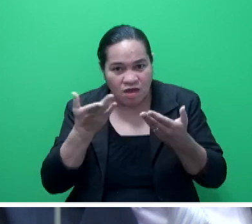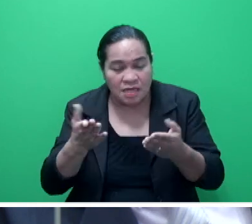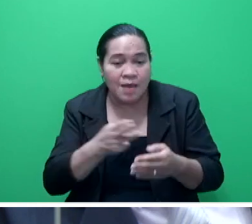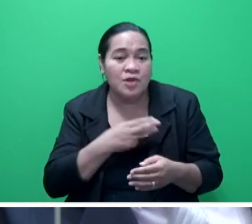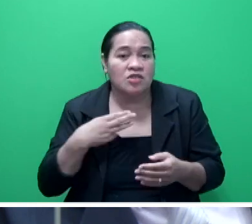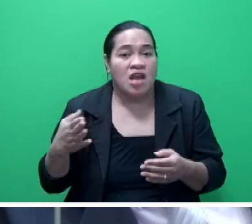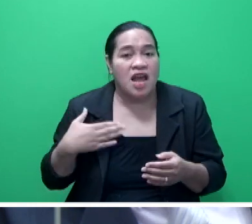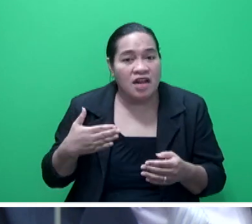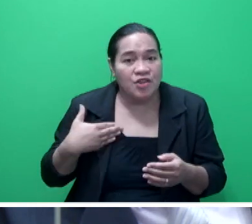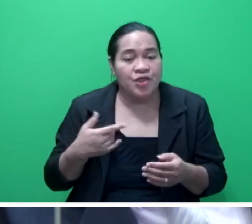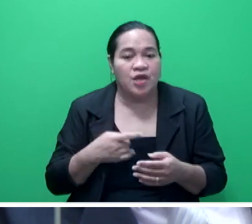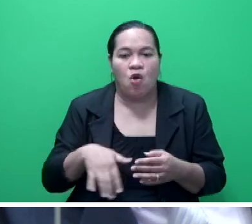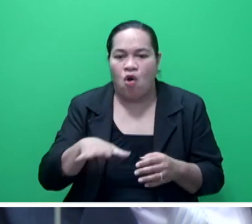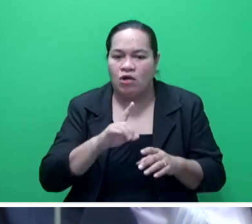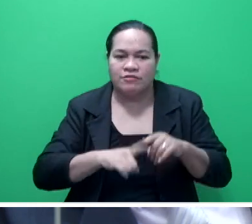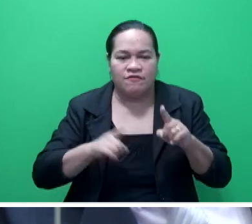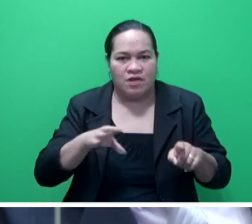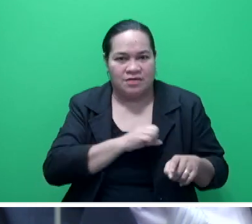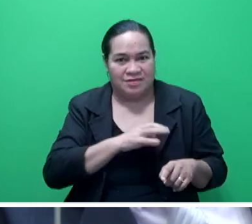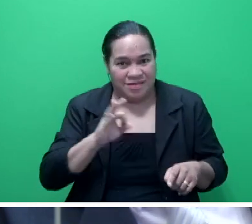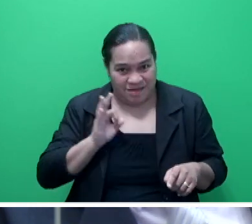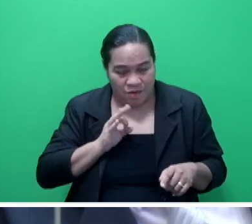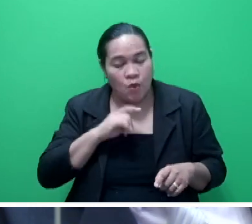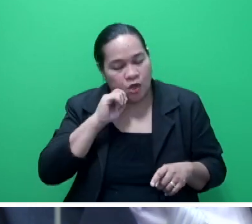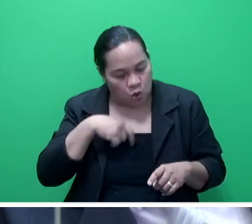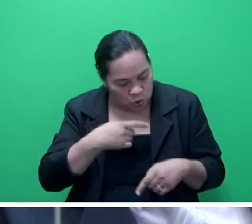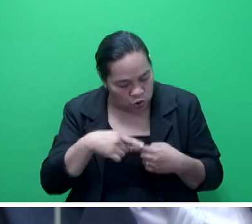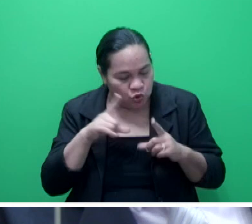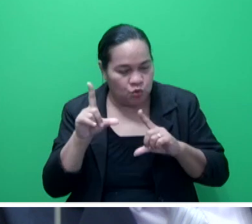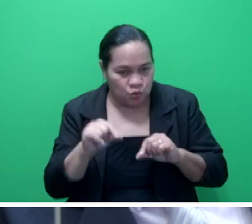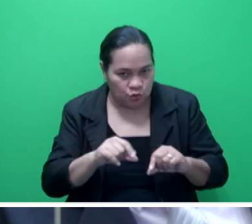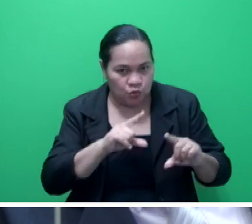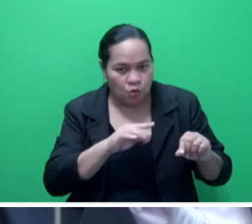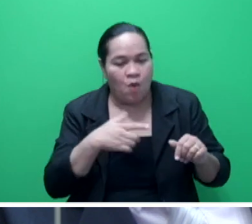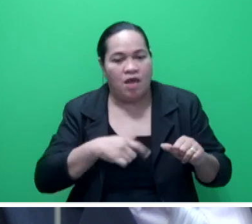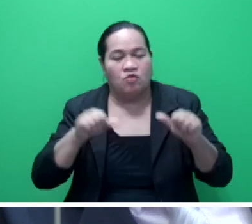health officials, and we will continue to do so to